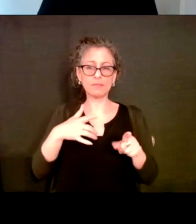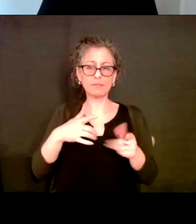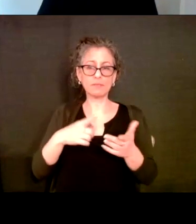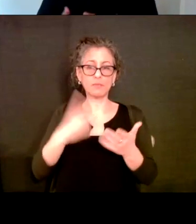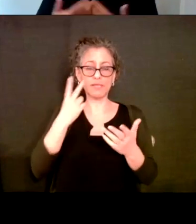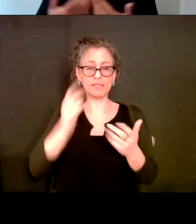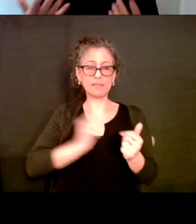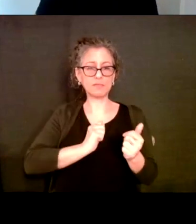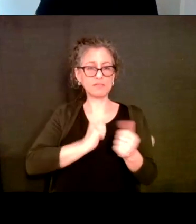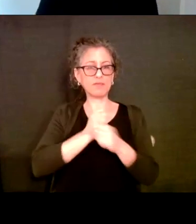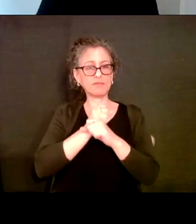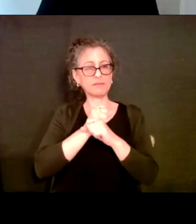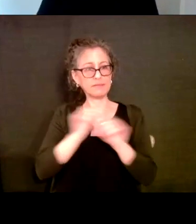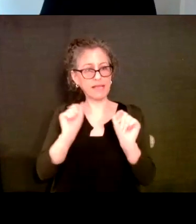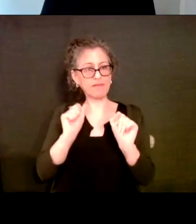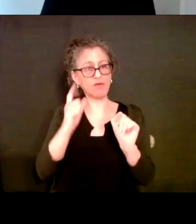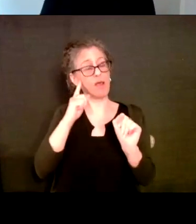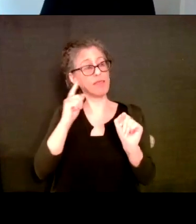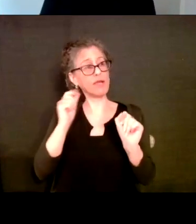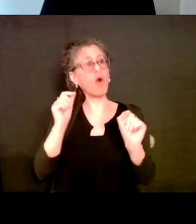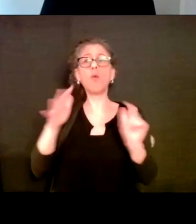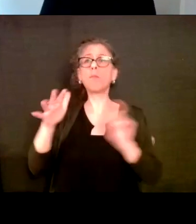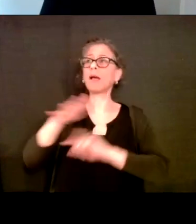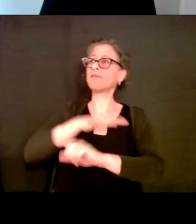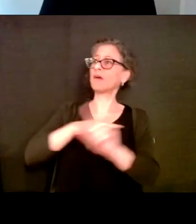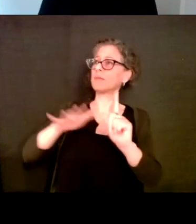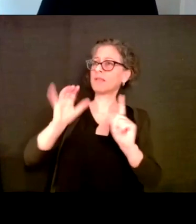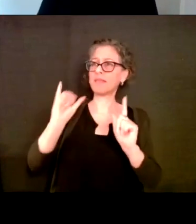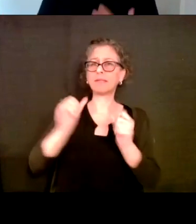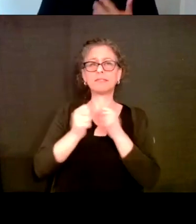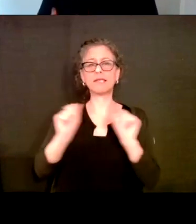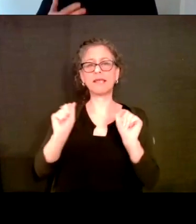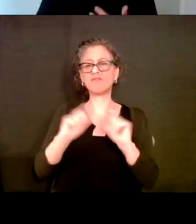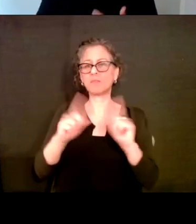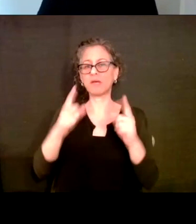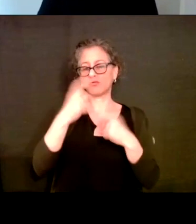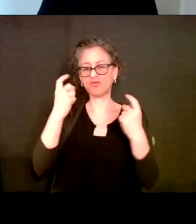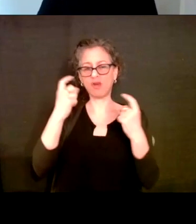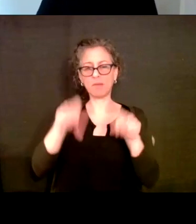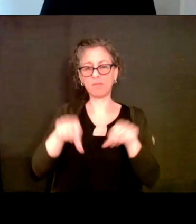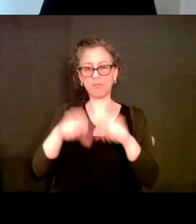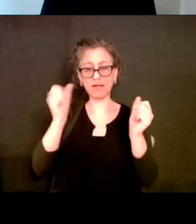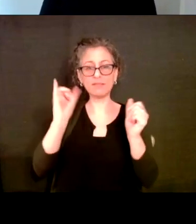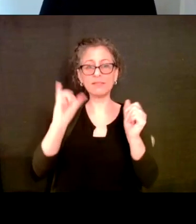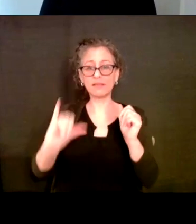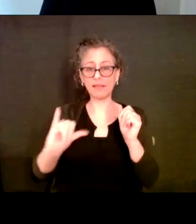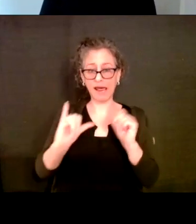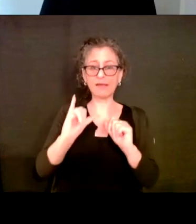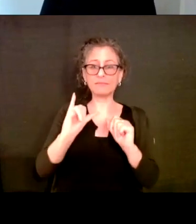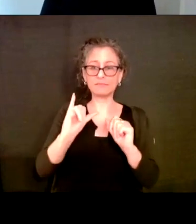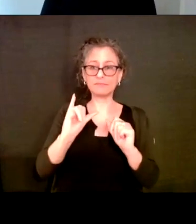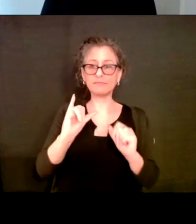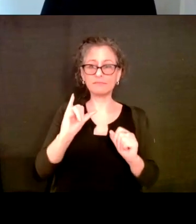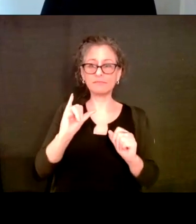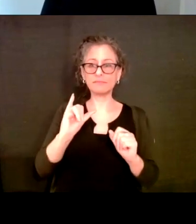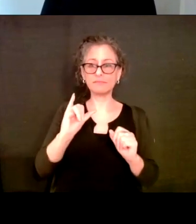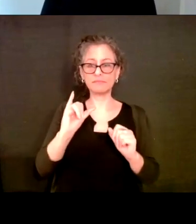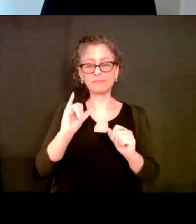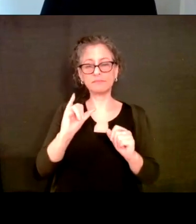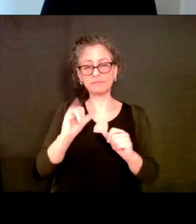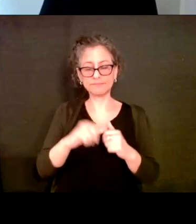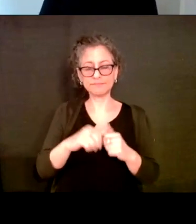as safe, or like to think of our environments as safe. But trauma shatters that sense of safety and that sense of